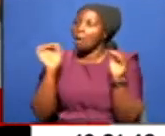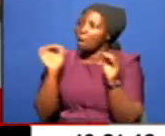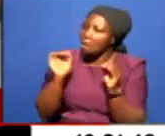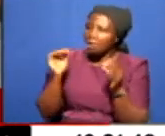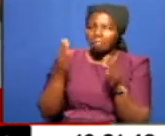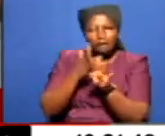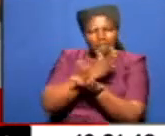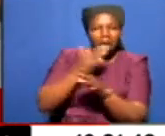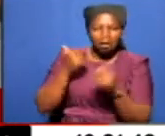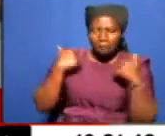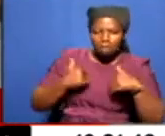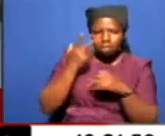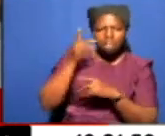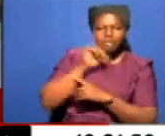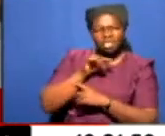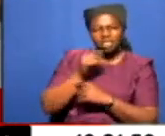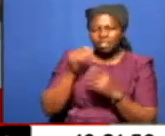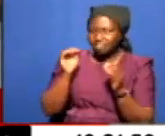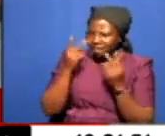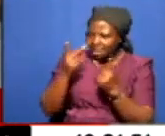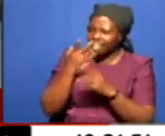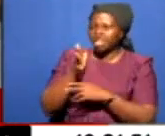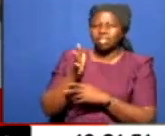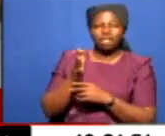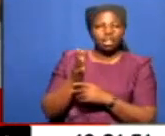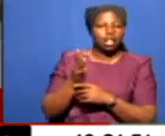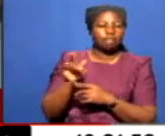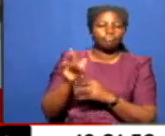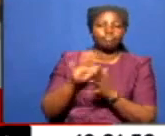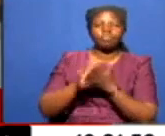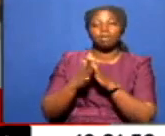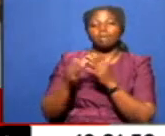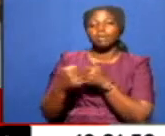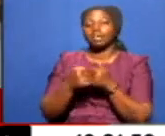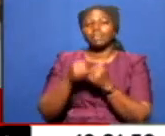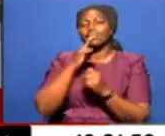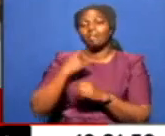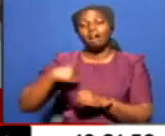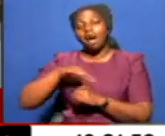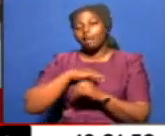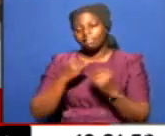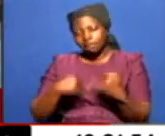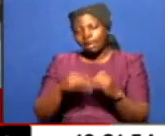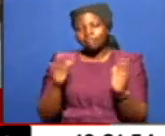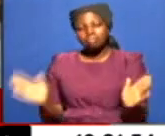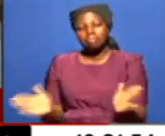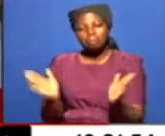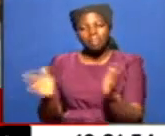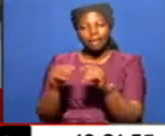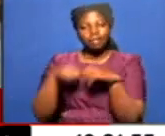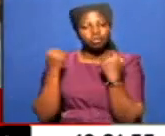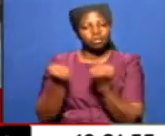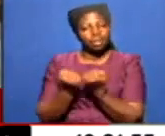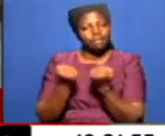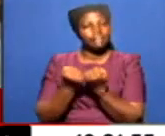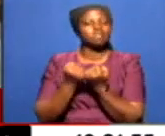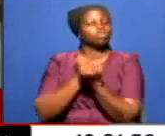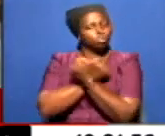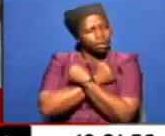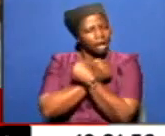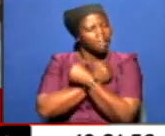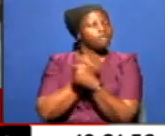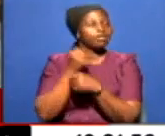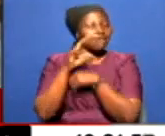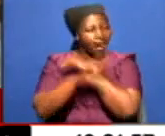I had seen this. Mm-hmm. So it really becomes a challenge. So we are trying to encourage the society to be patriotic, mm-hmm. and to be as